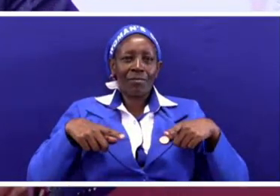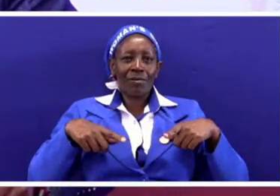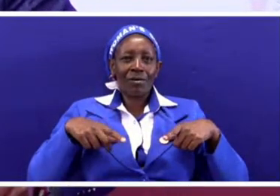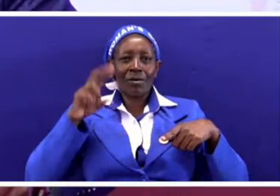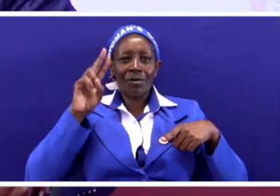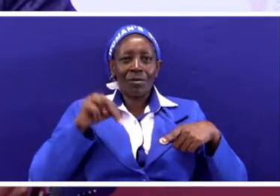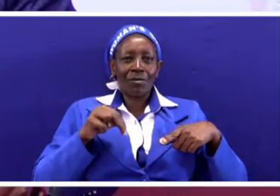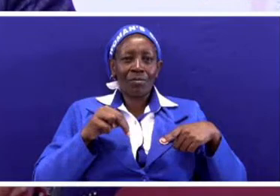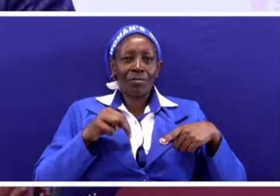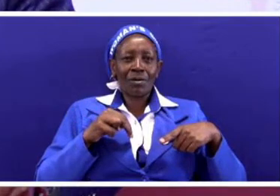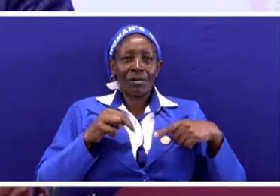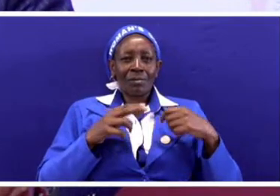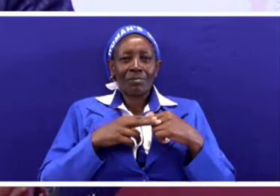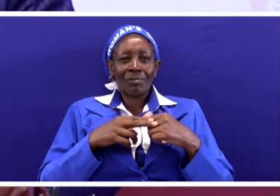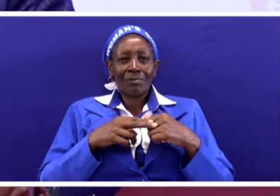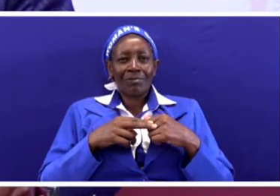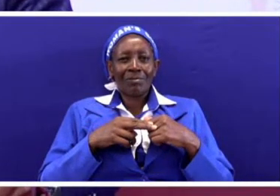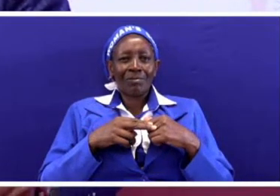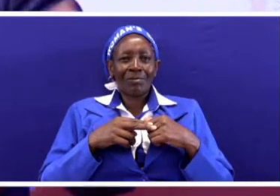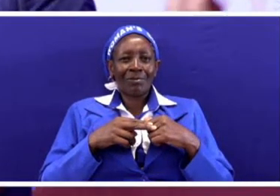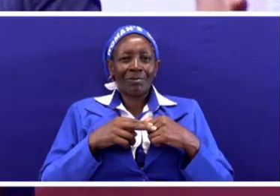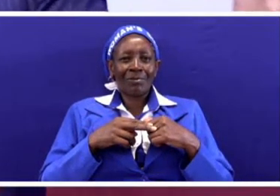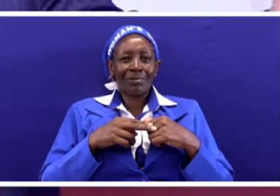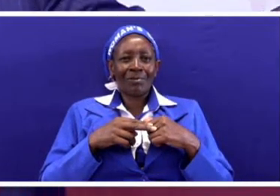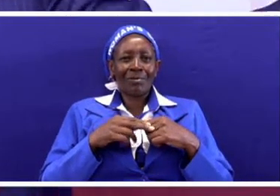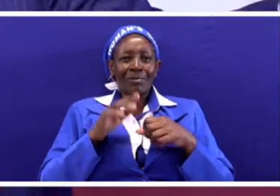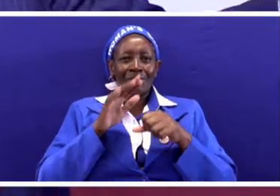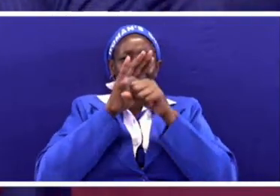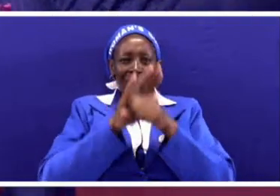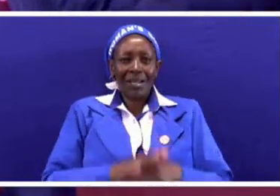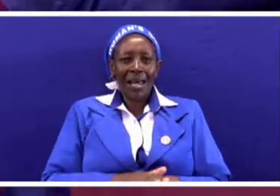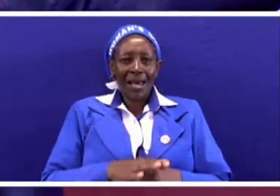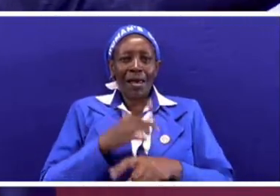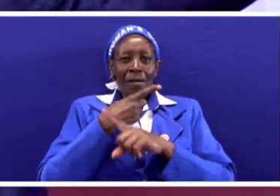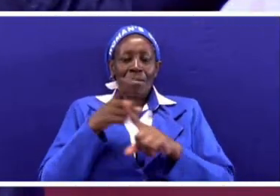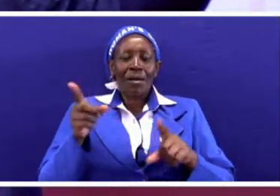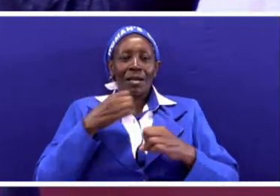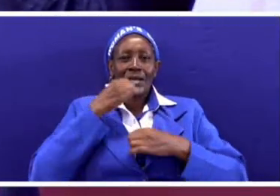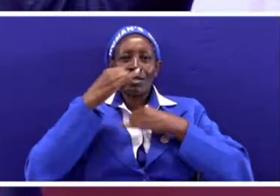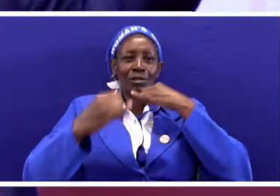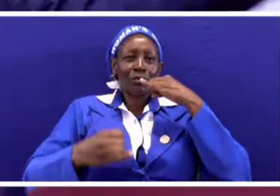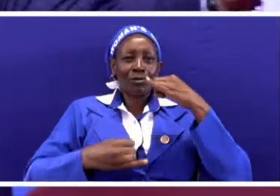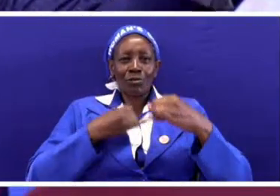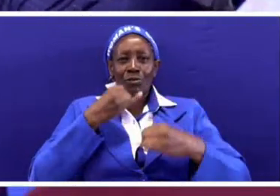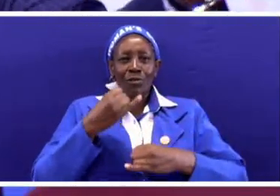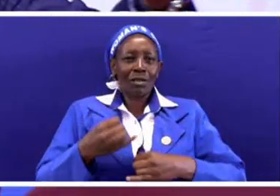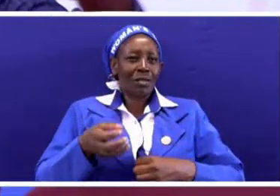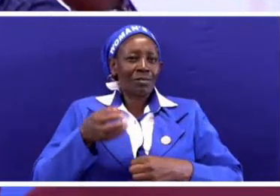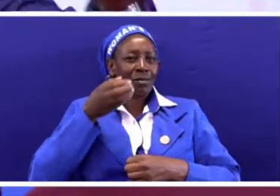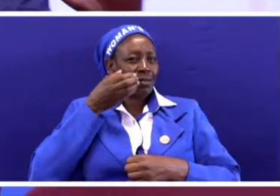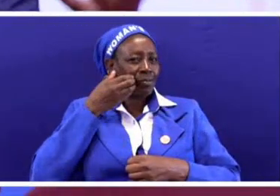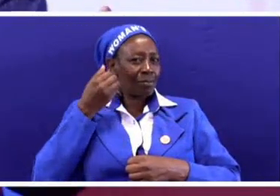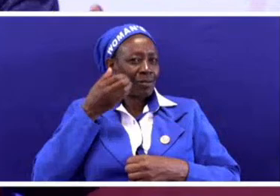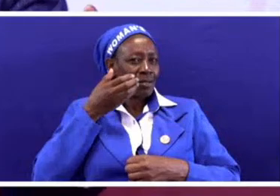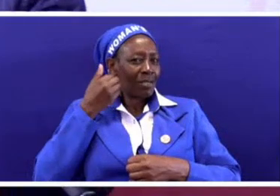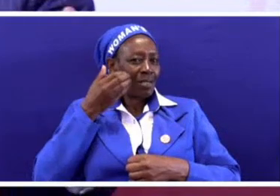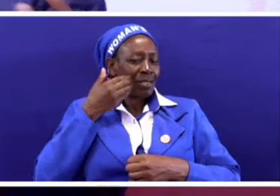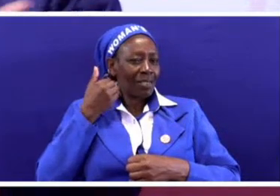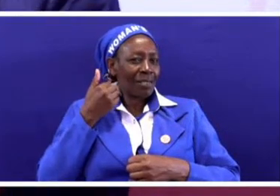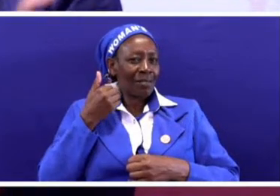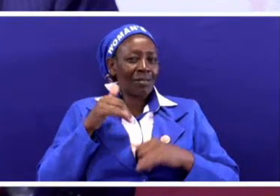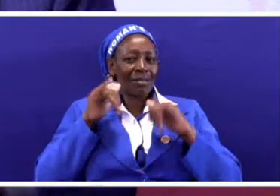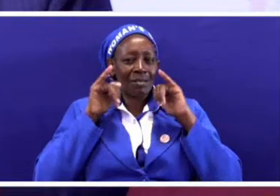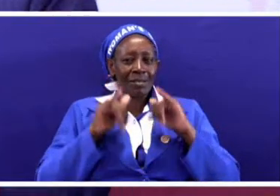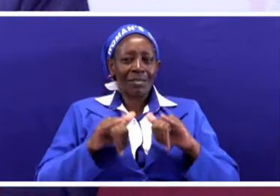mammon to tempt us. But only endless joy as we experience the true and divine settlement that we